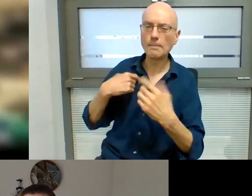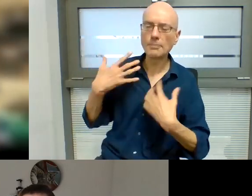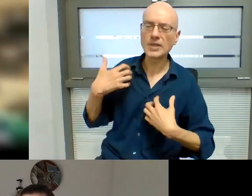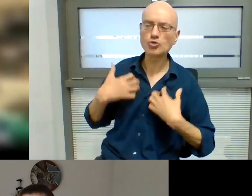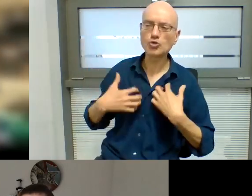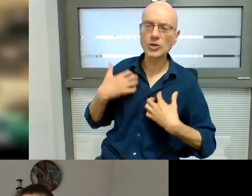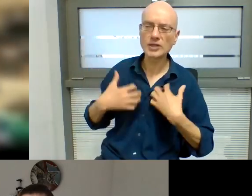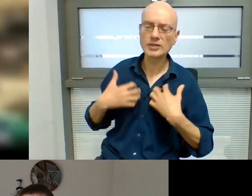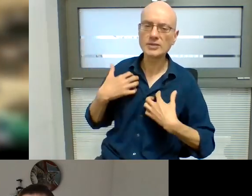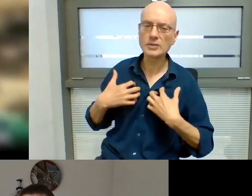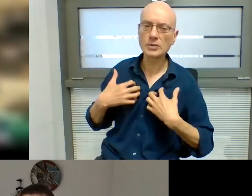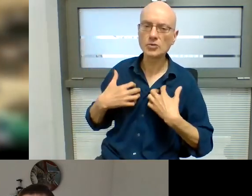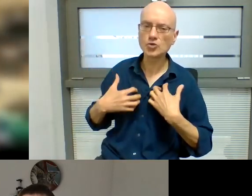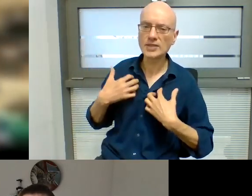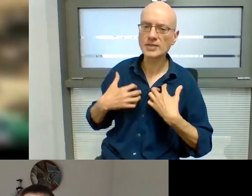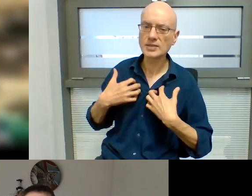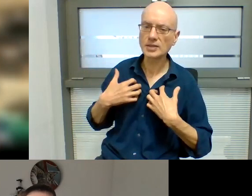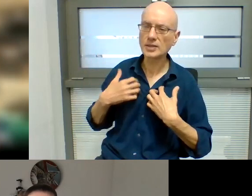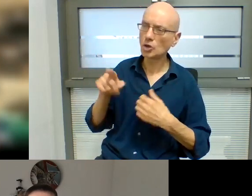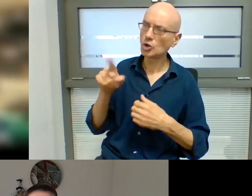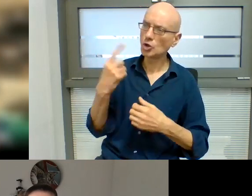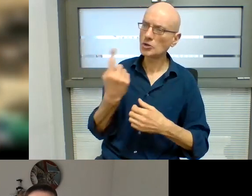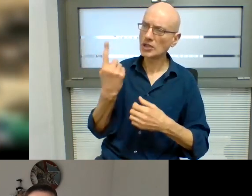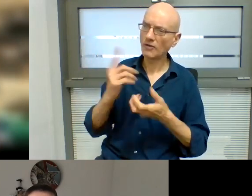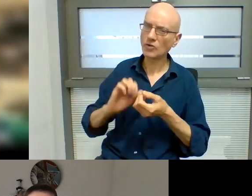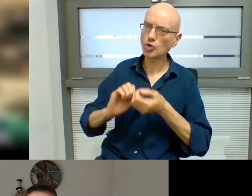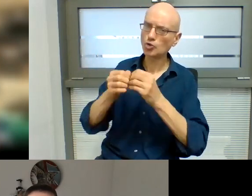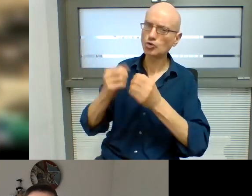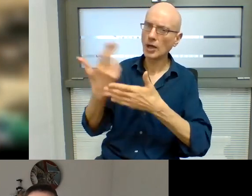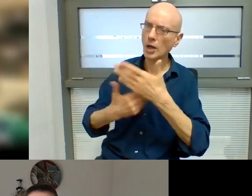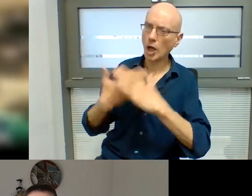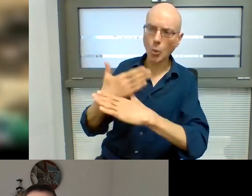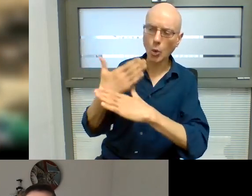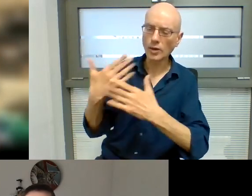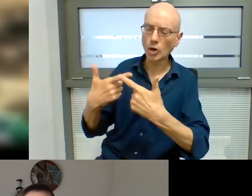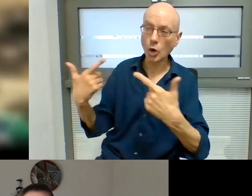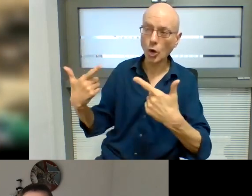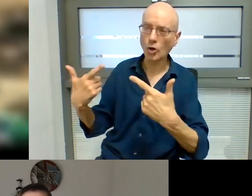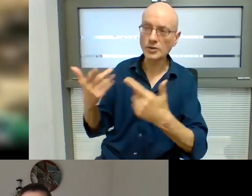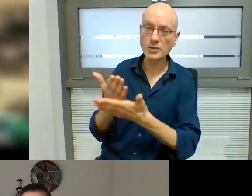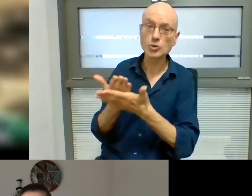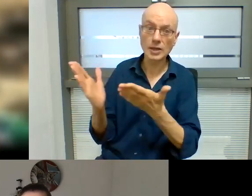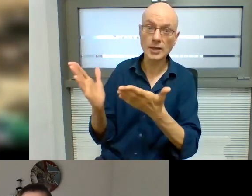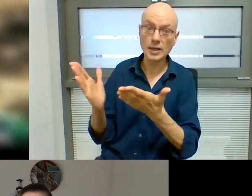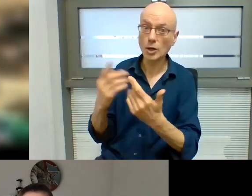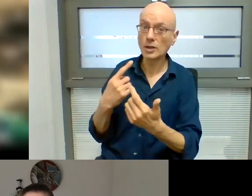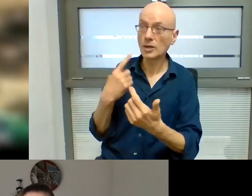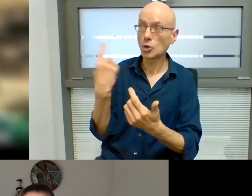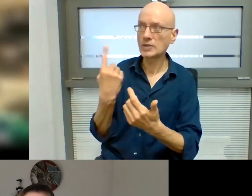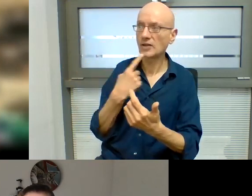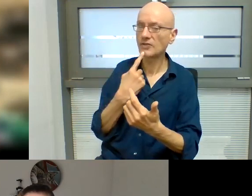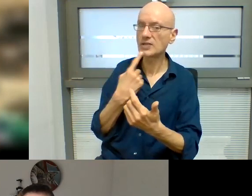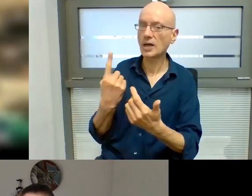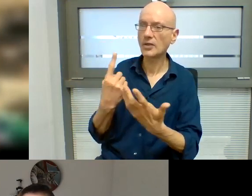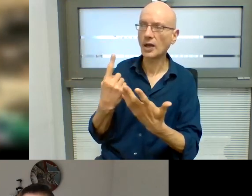to. You're a prolific artist. Clearly you are, and you said so yourself. And